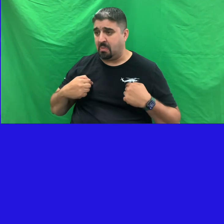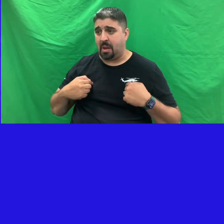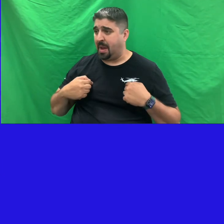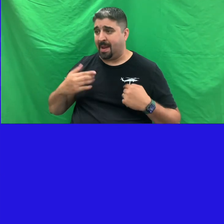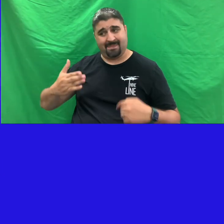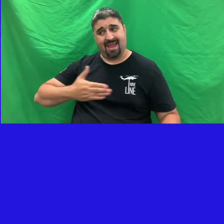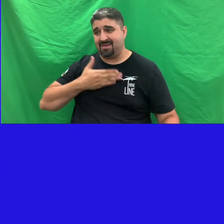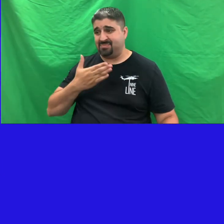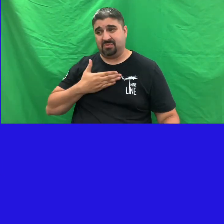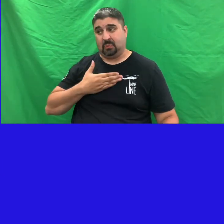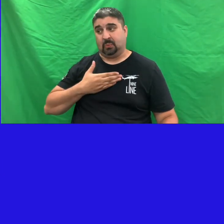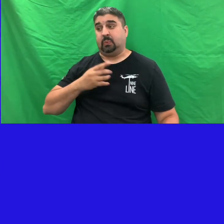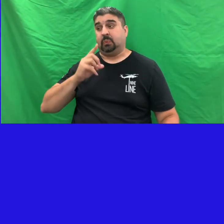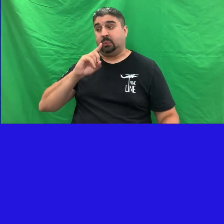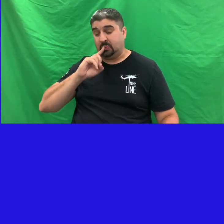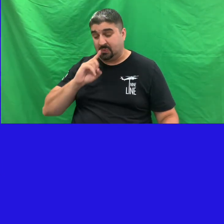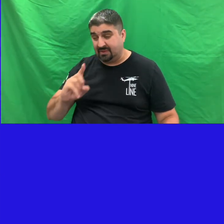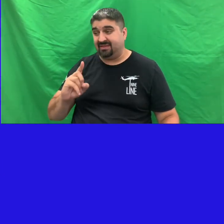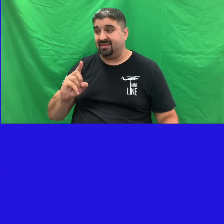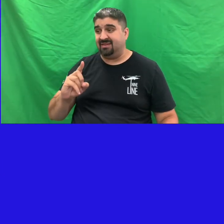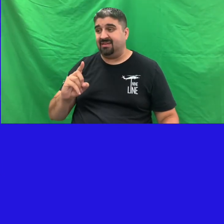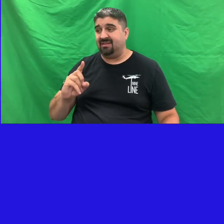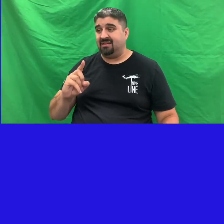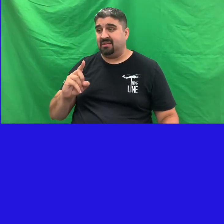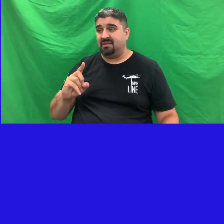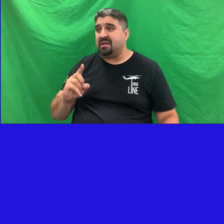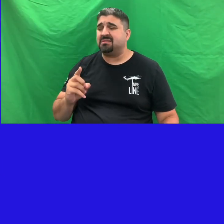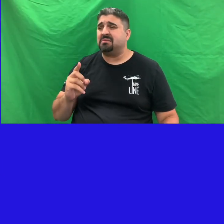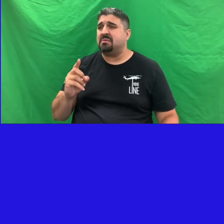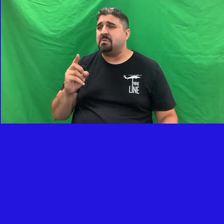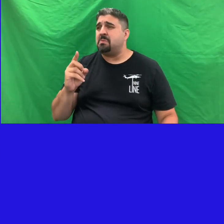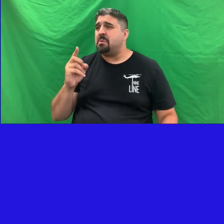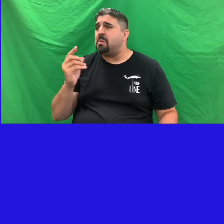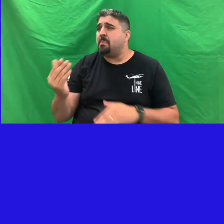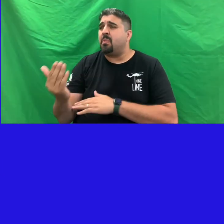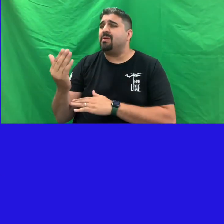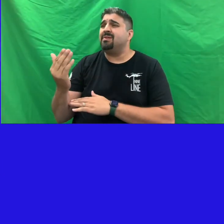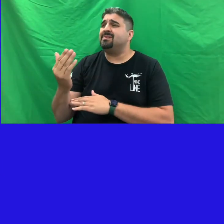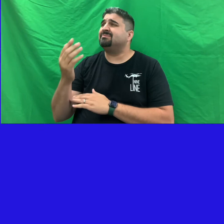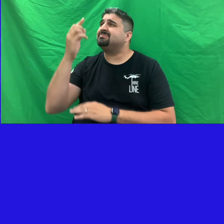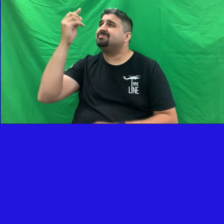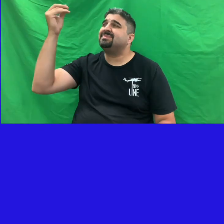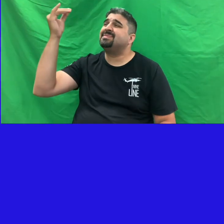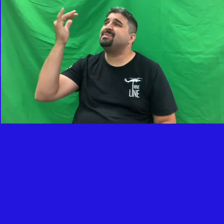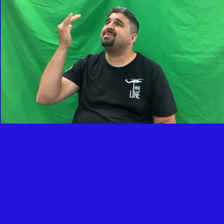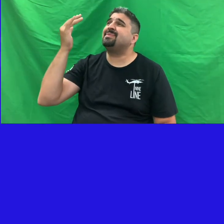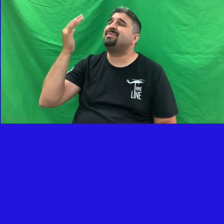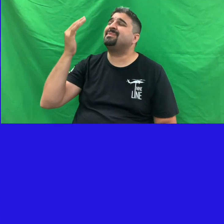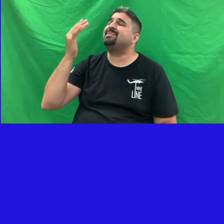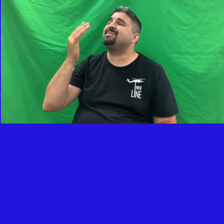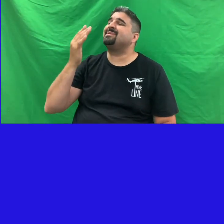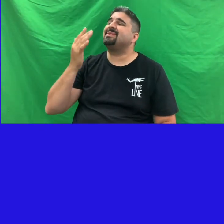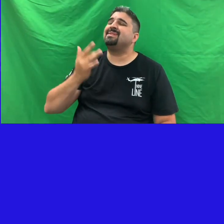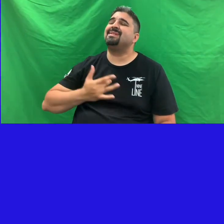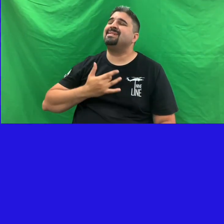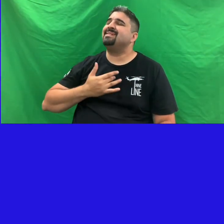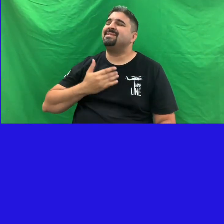"But Toad," said Frog, "I am happy. I am very